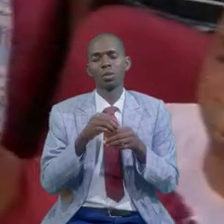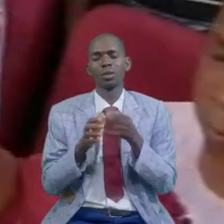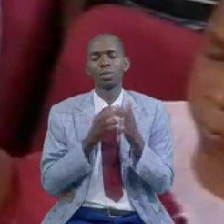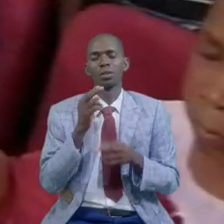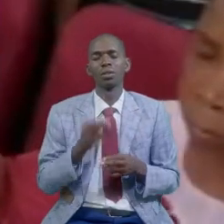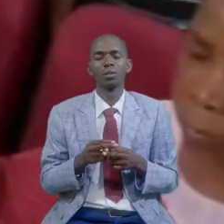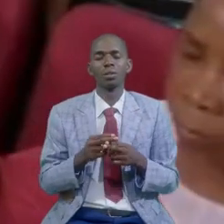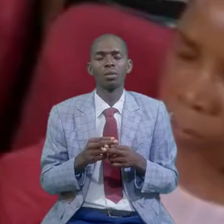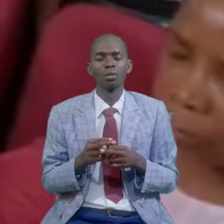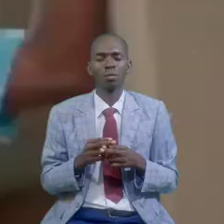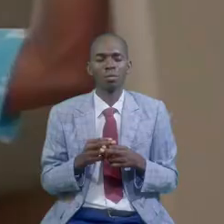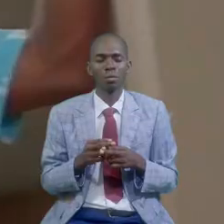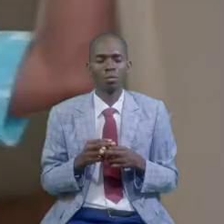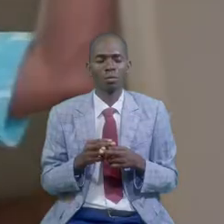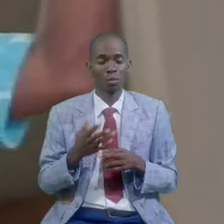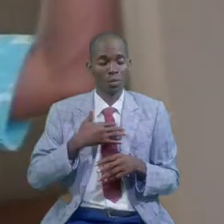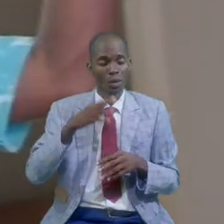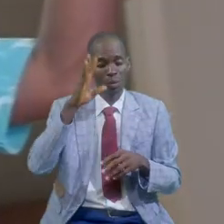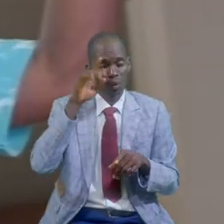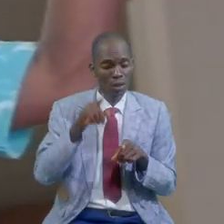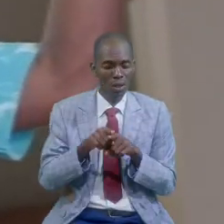Brother, arise.